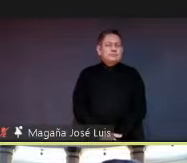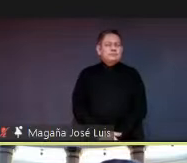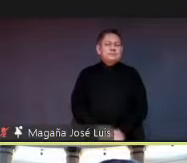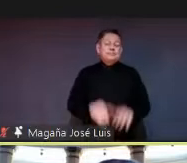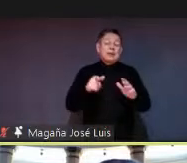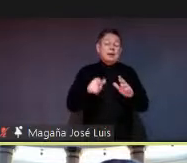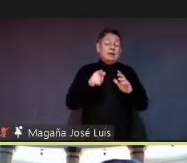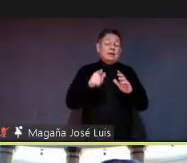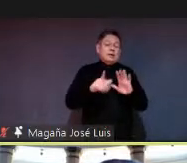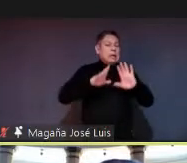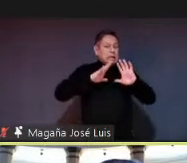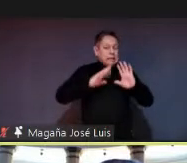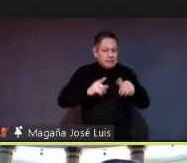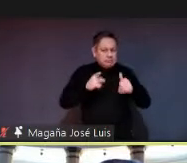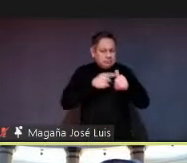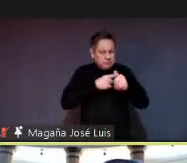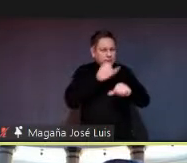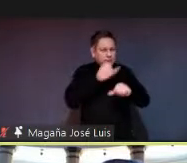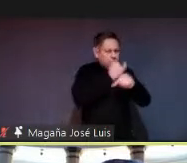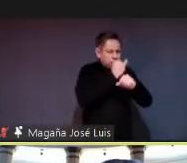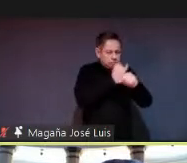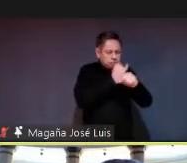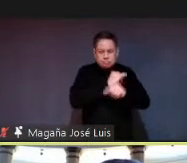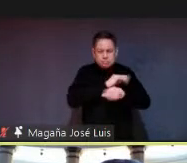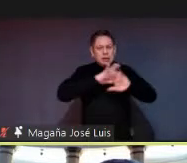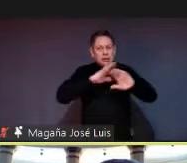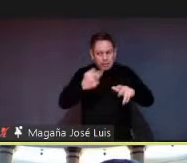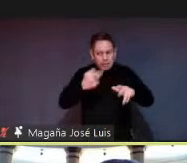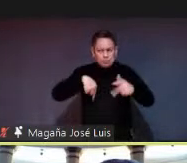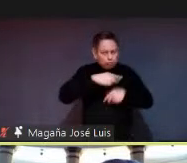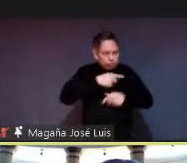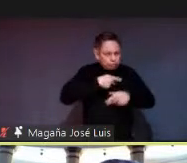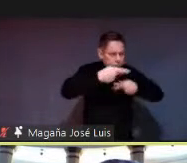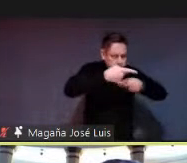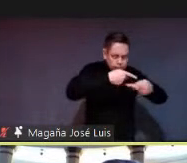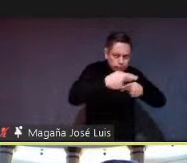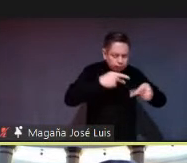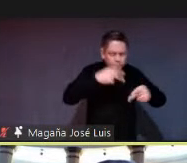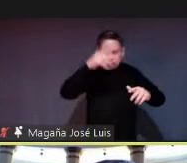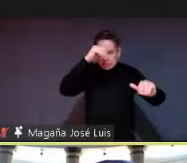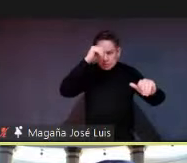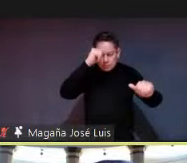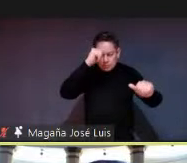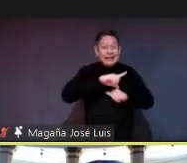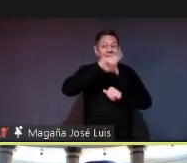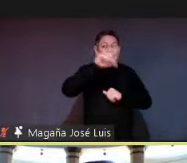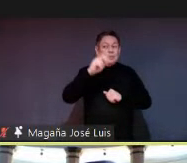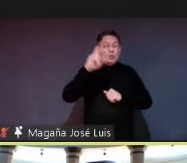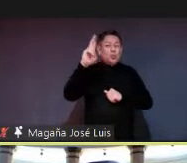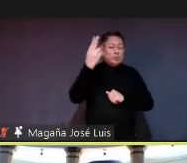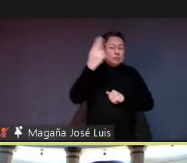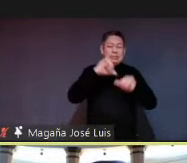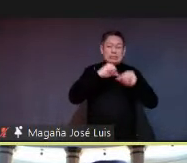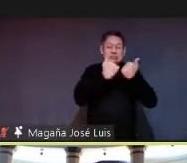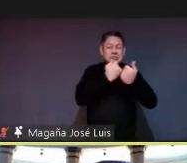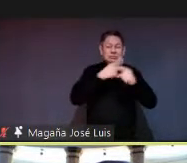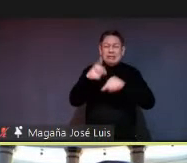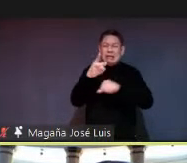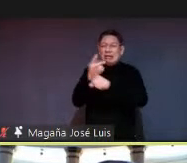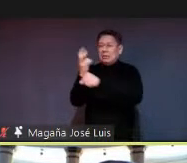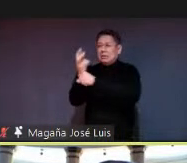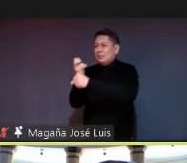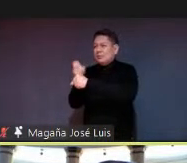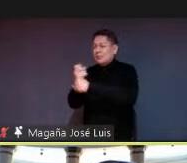problems. Then we proceeded to the workshops with participation of multiple institutions, and we collected